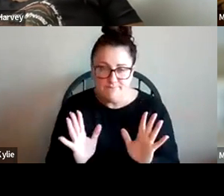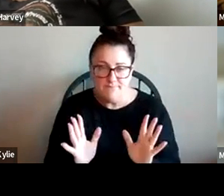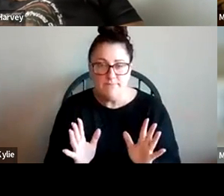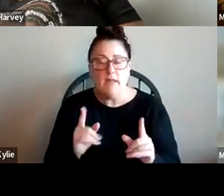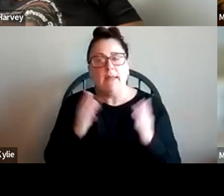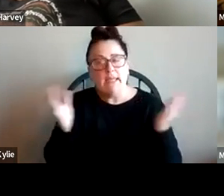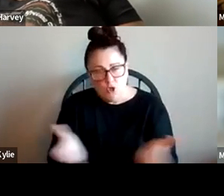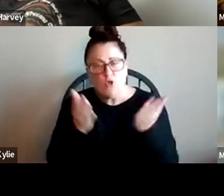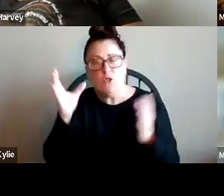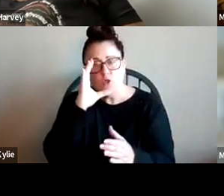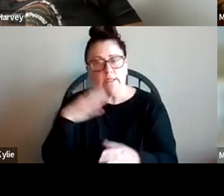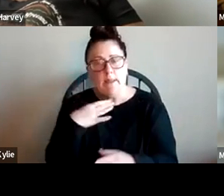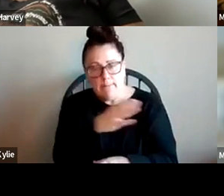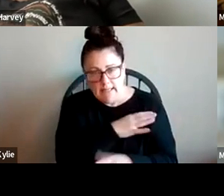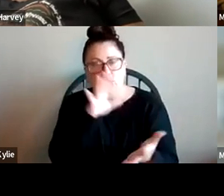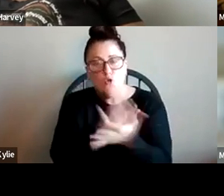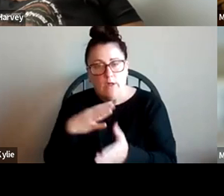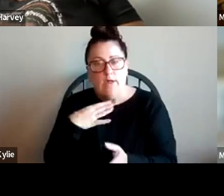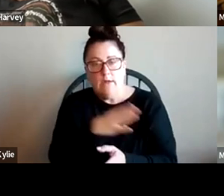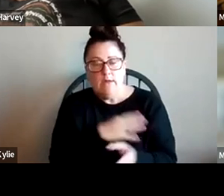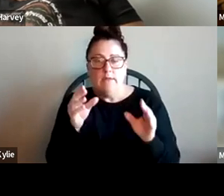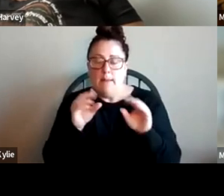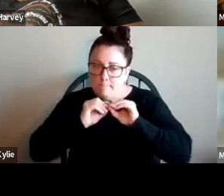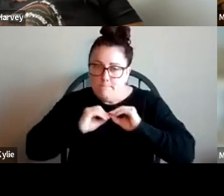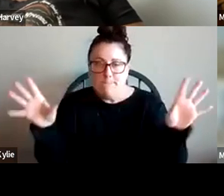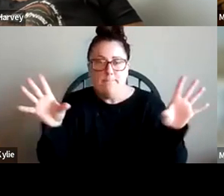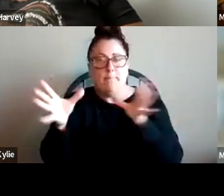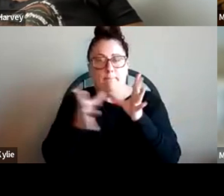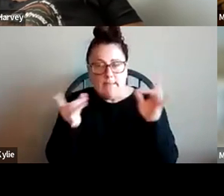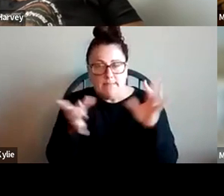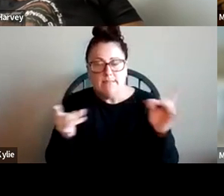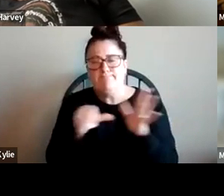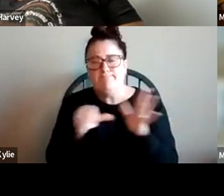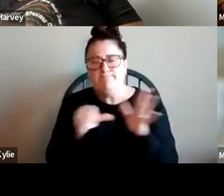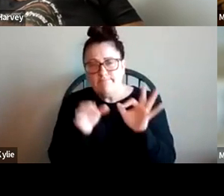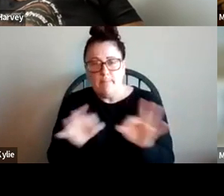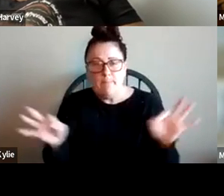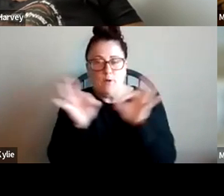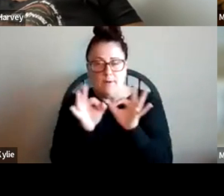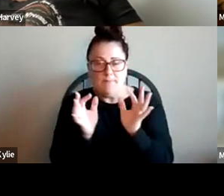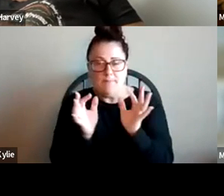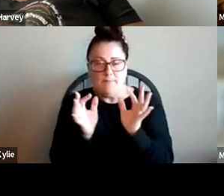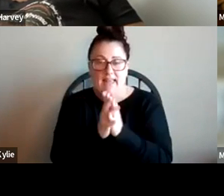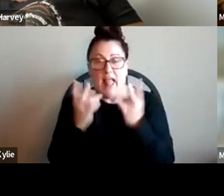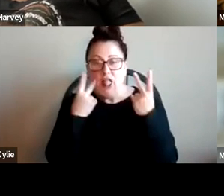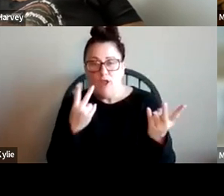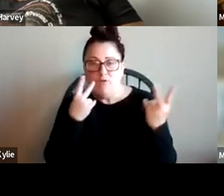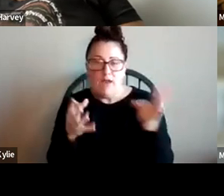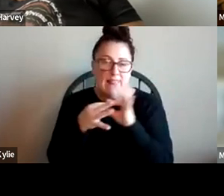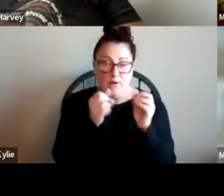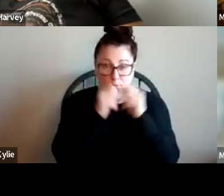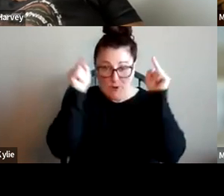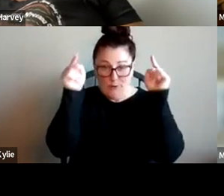the search committee and school committee to send a clear message about what is most important in the next leader. And we look forward to collaborating with you on